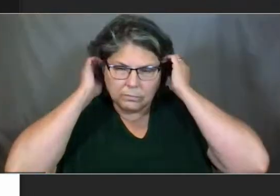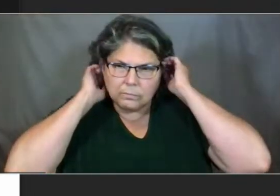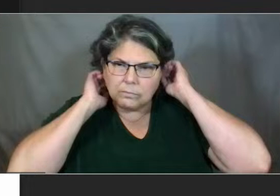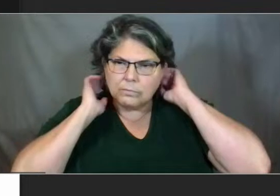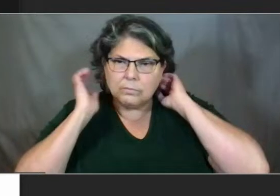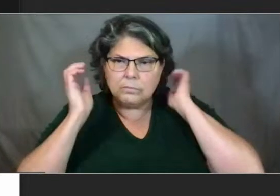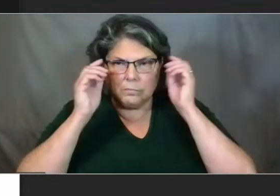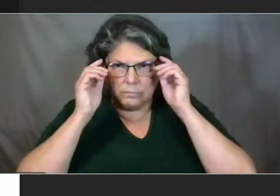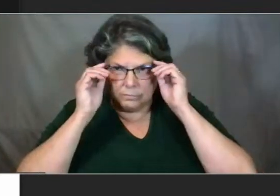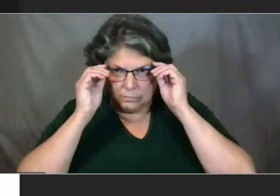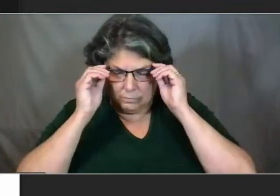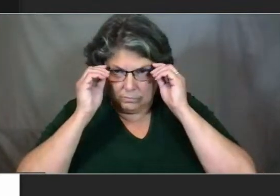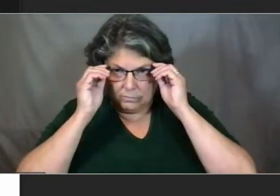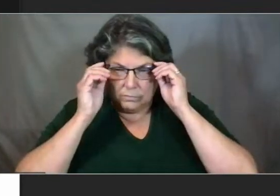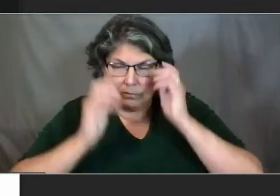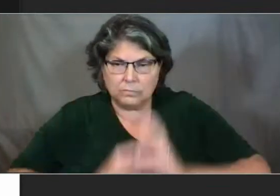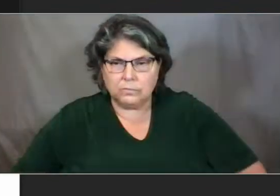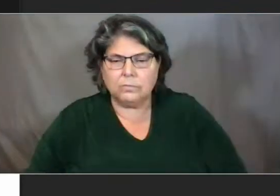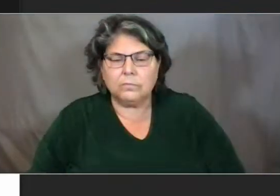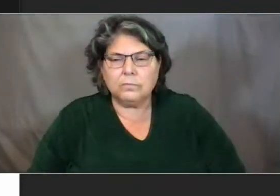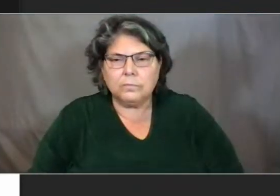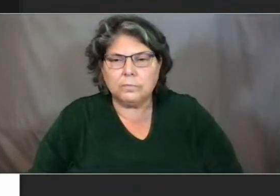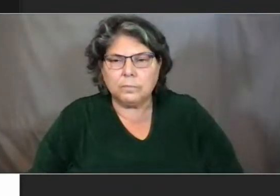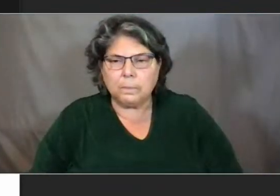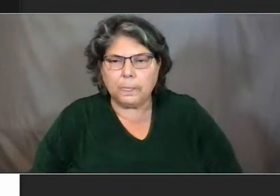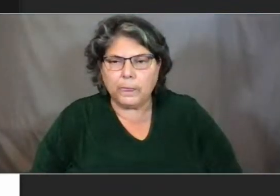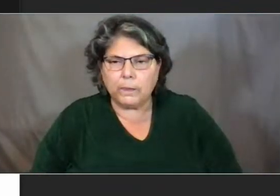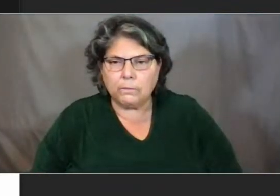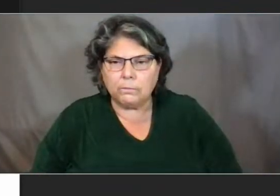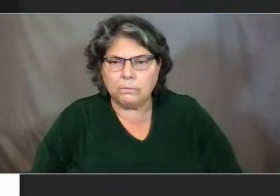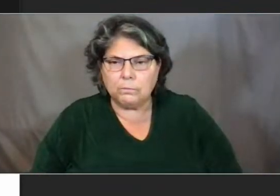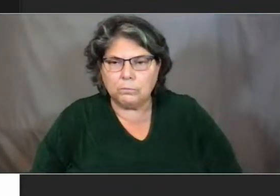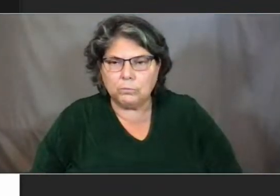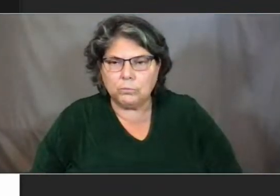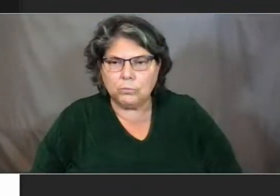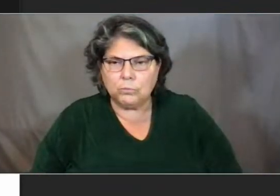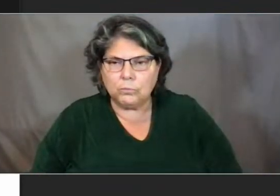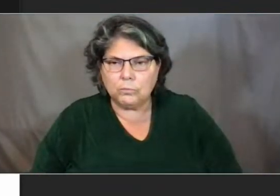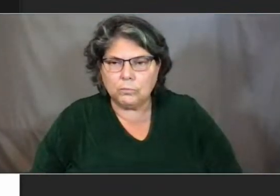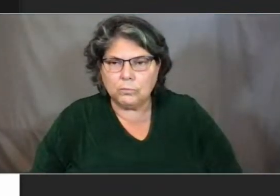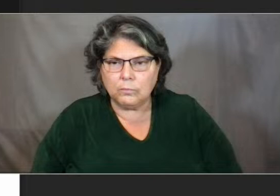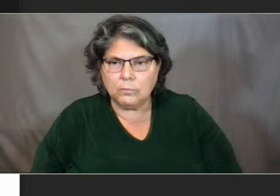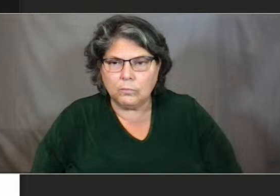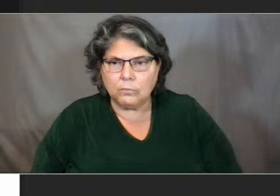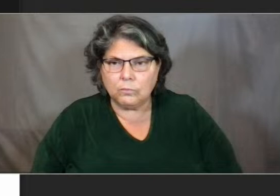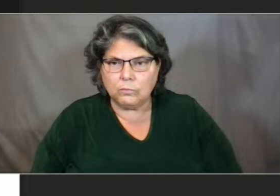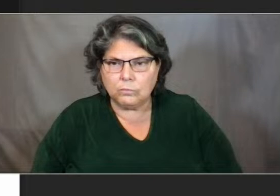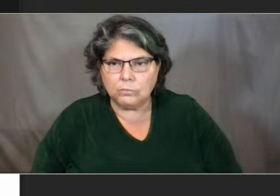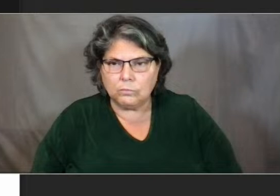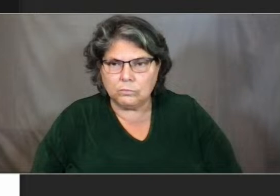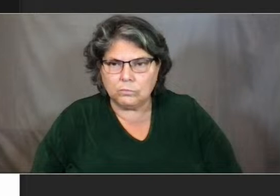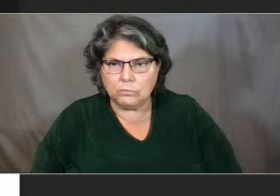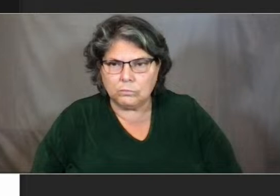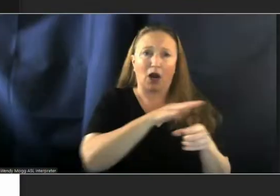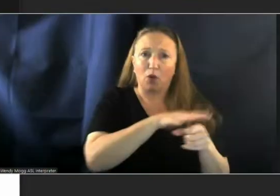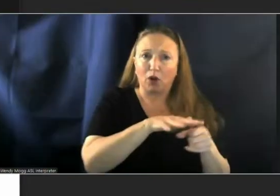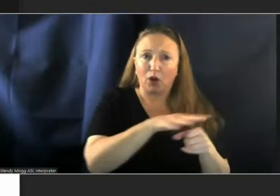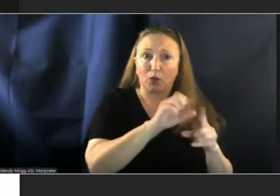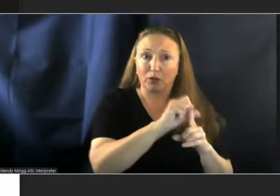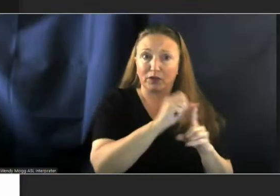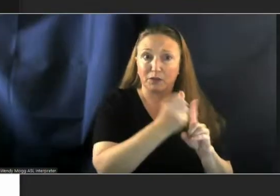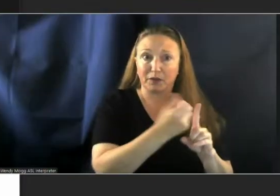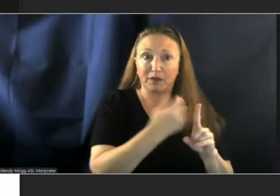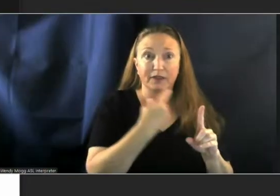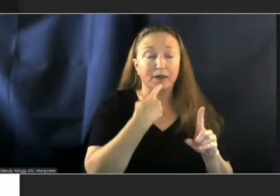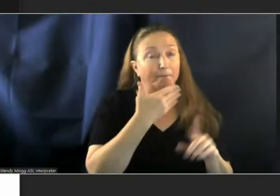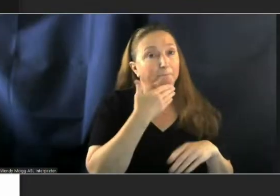indoors. Our local Mendocino public health officers, who understand what our local situation is way